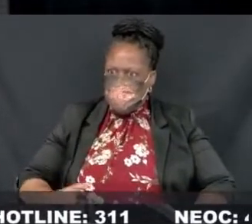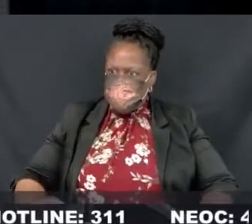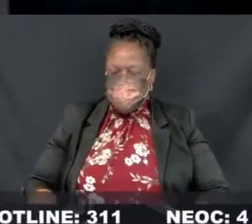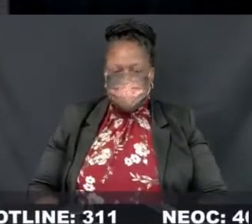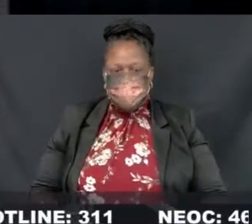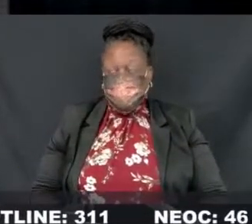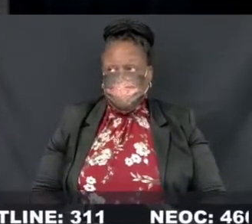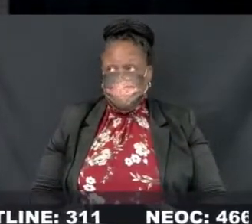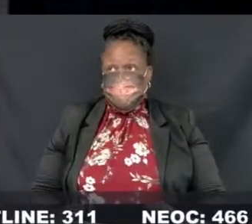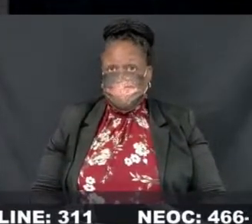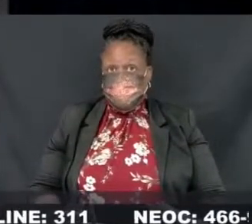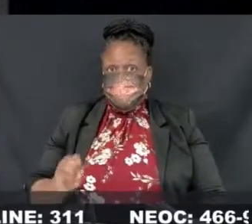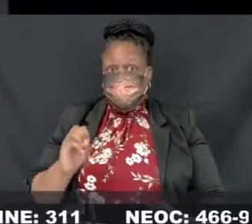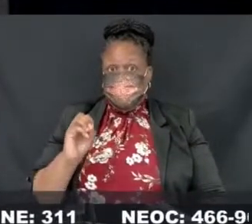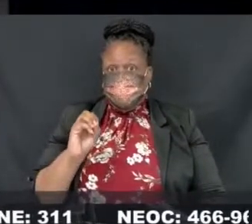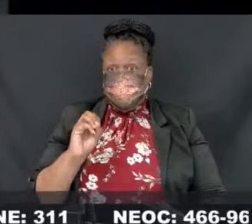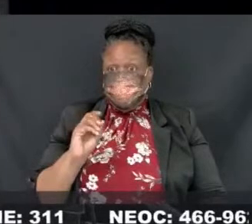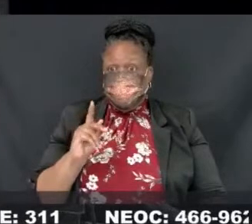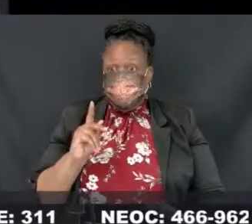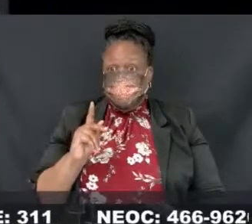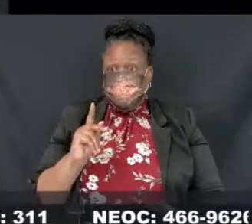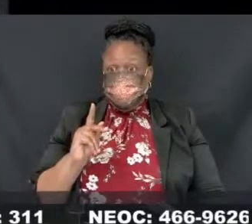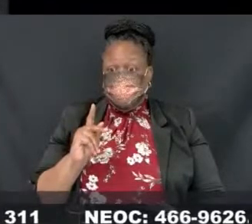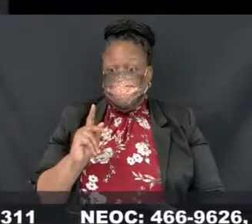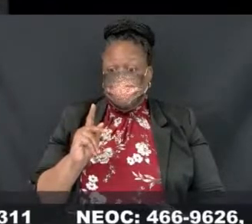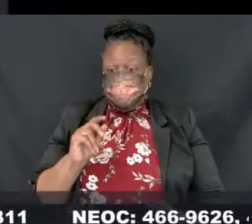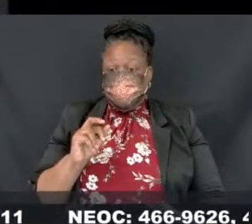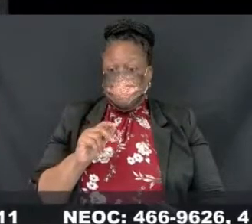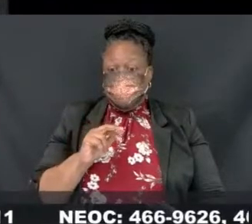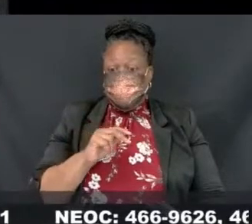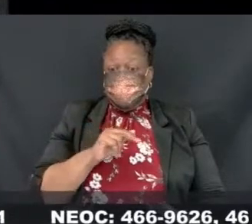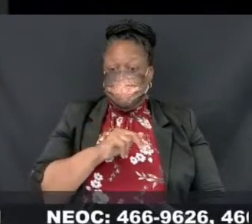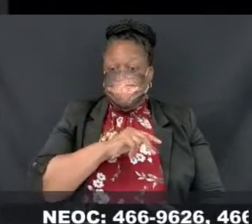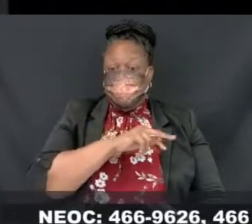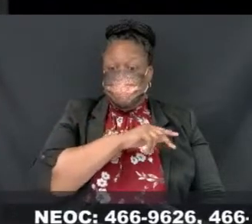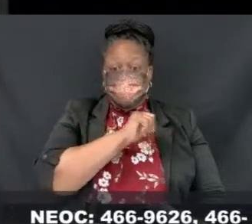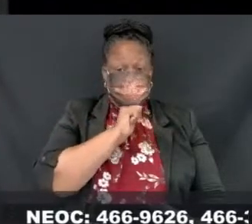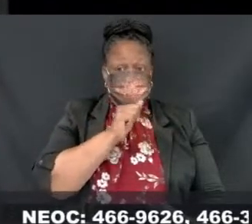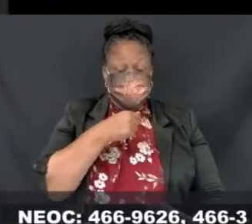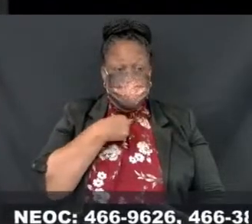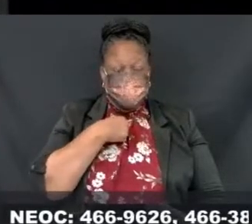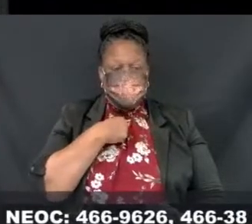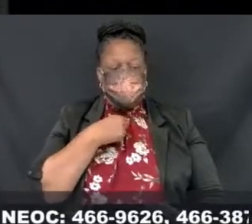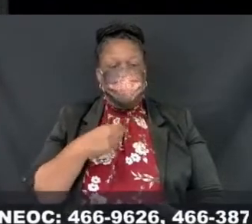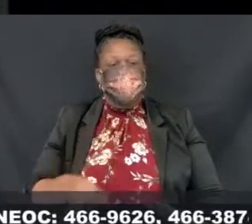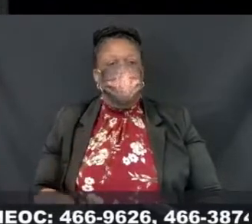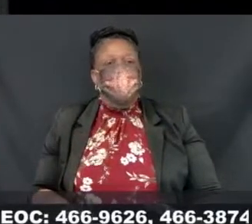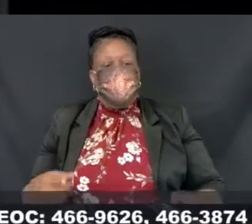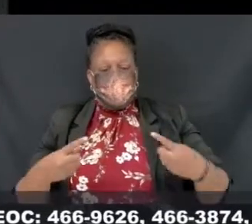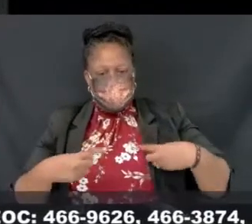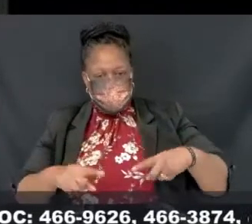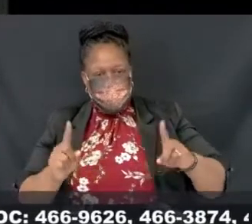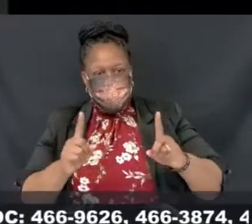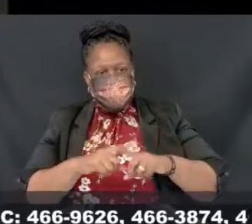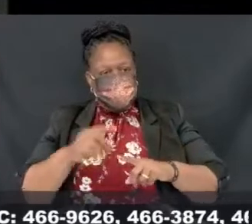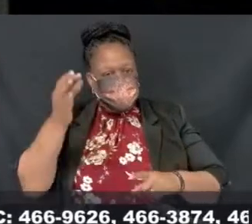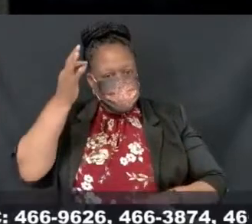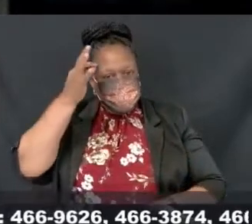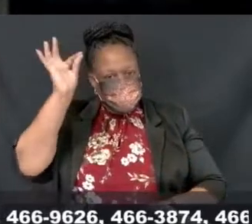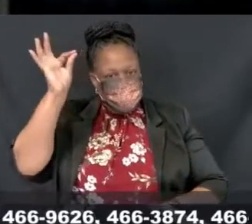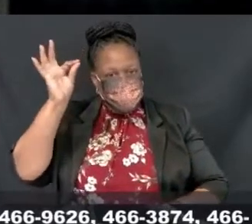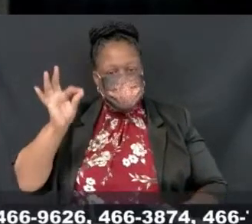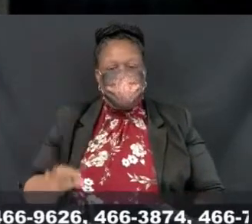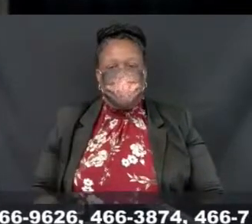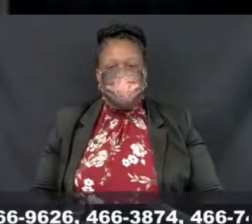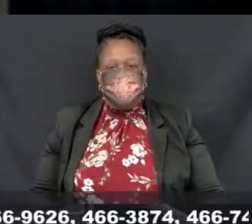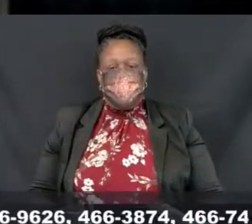was breaking off, we joined. But guess what? When we joined the fire department, we were still under the police. It